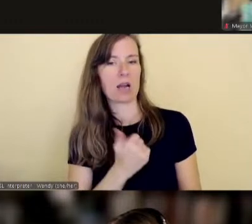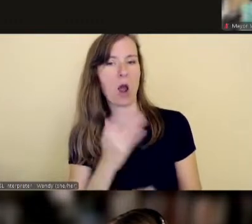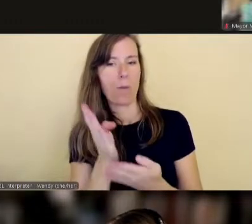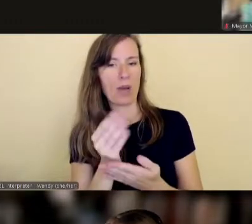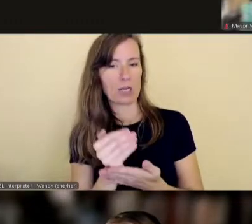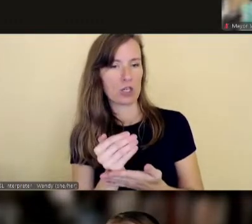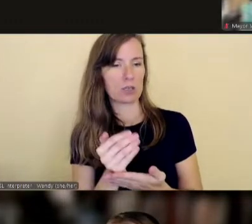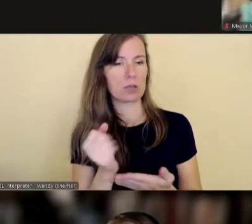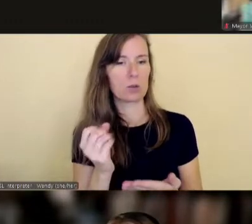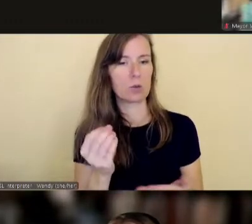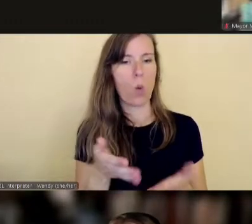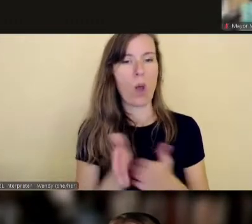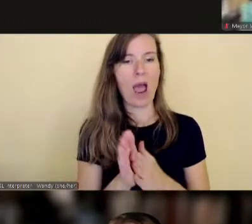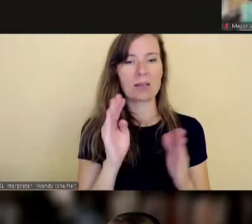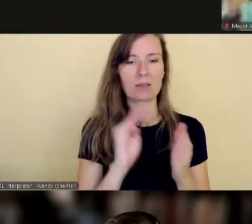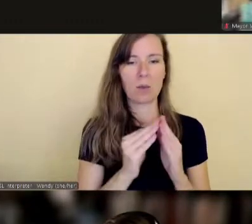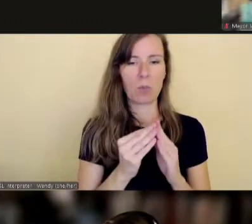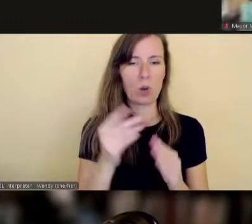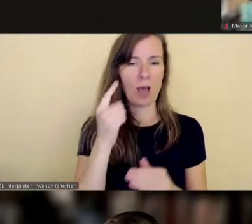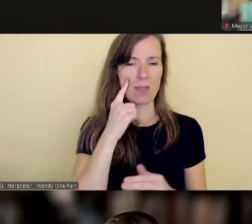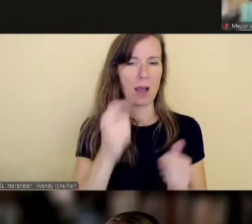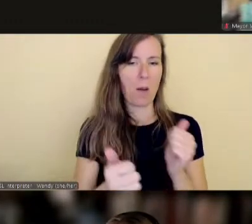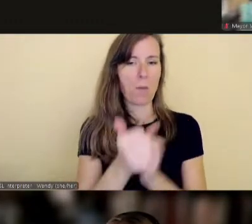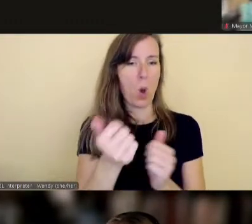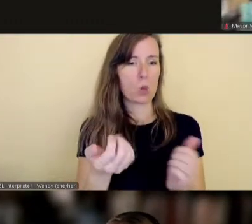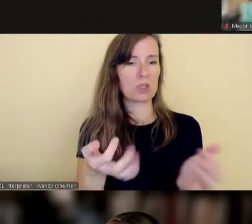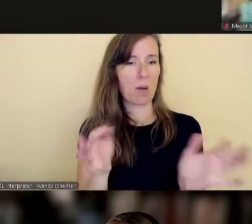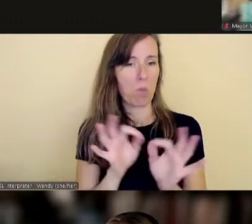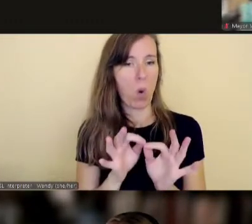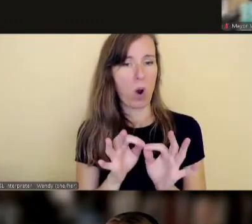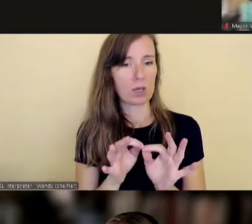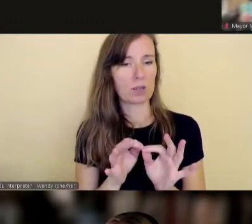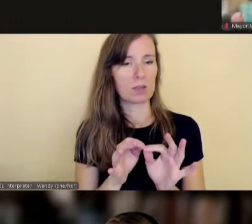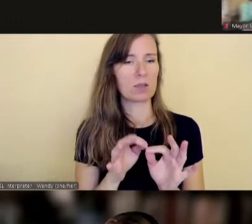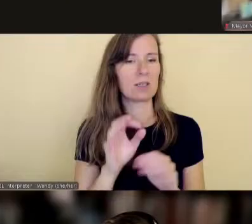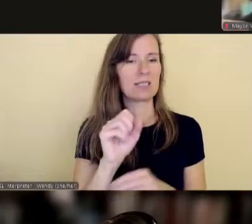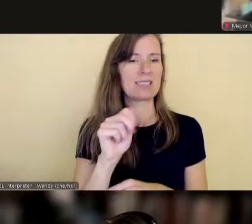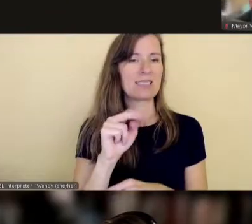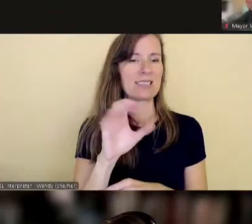one got the most support and does seem like a really critical piece. Thank you.